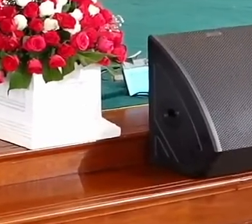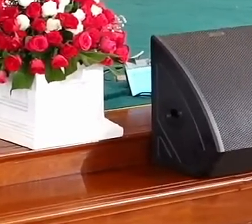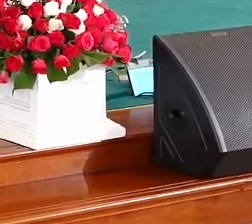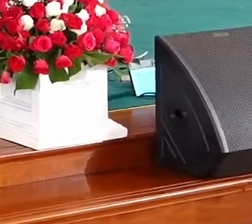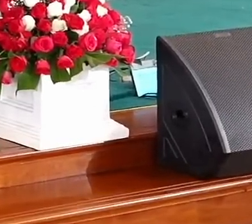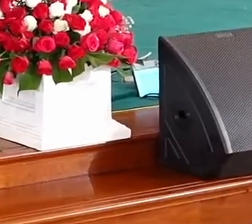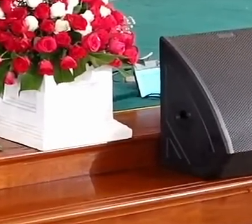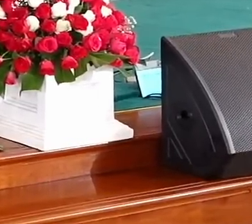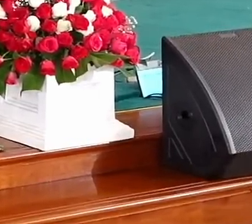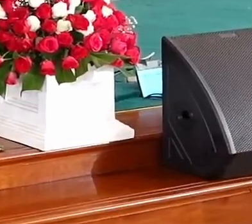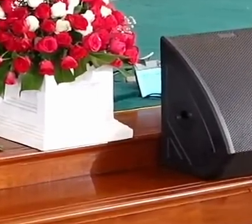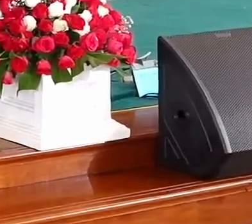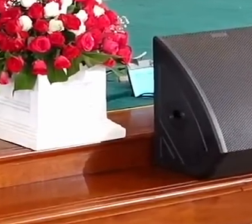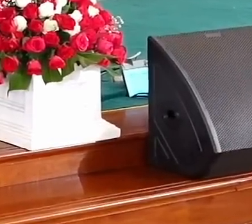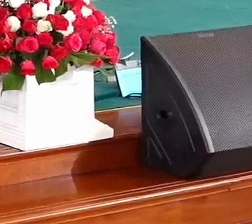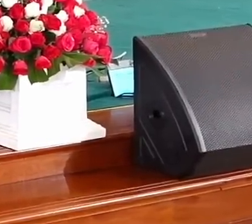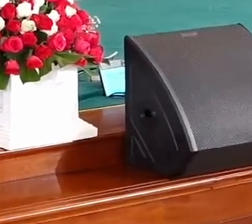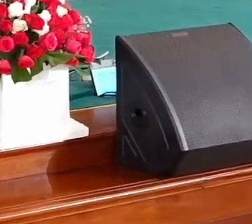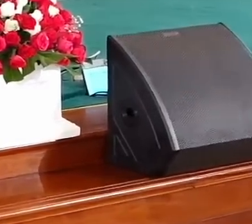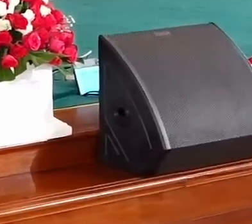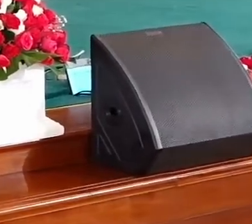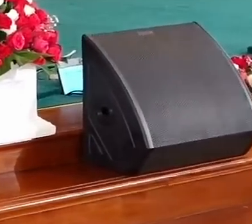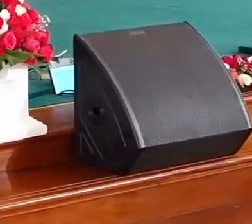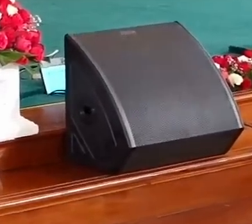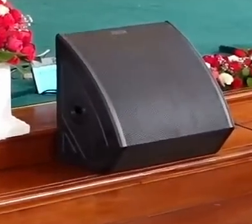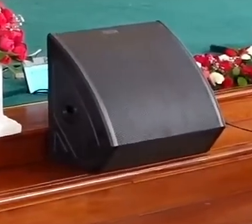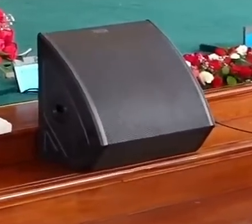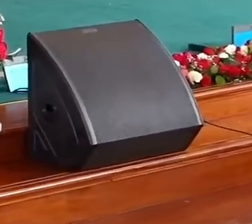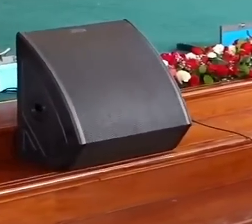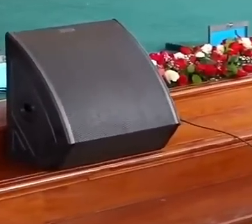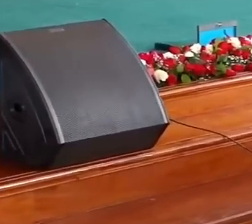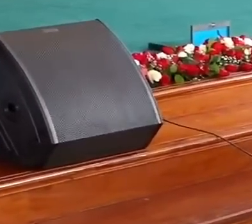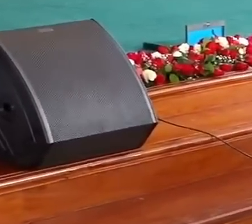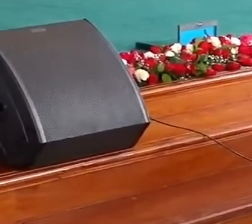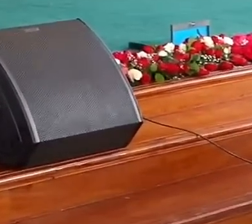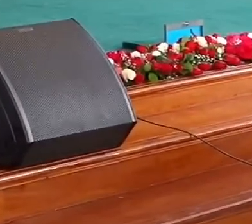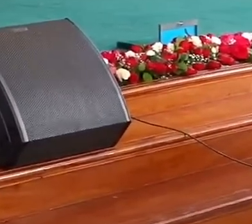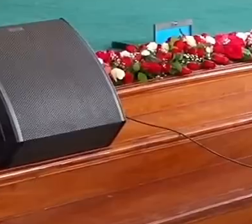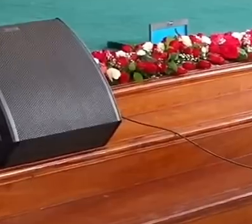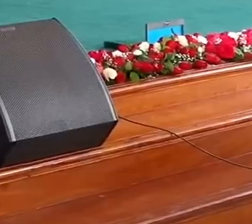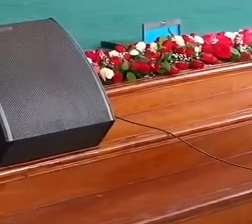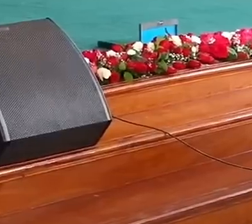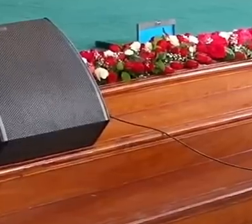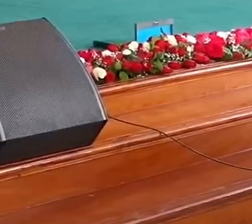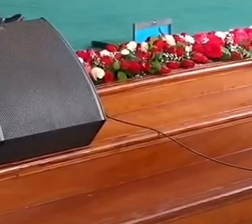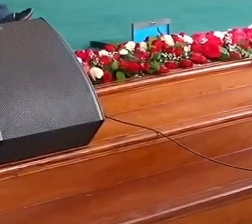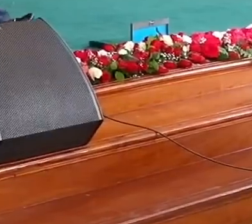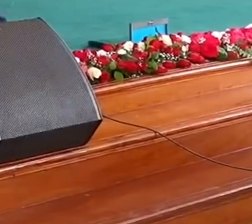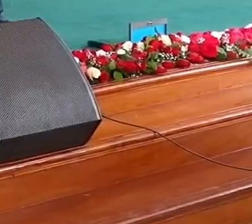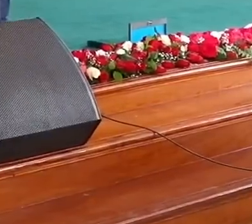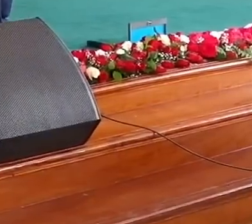Amen. Amen. Amen. I sat there and I remembered